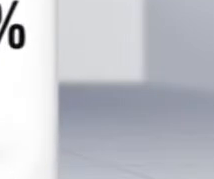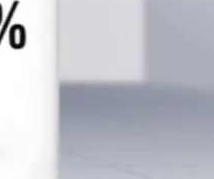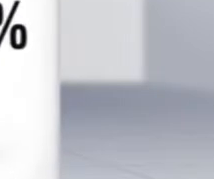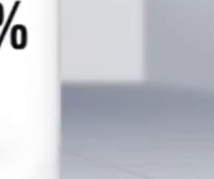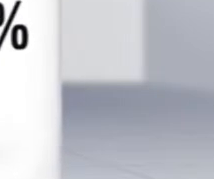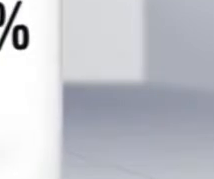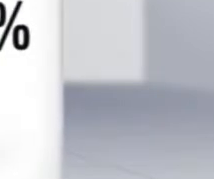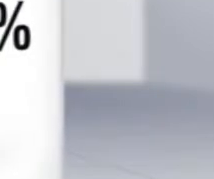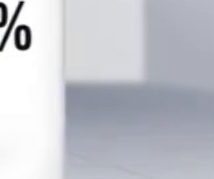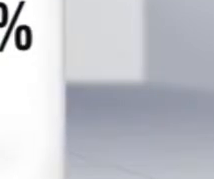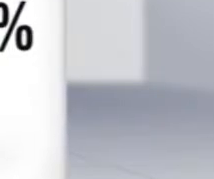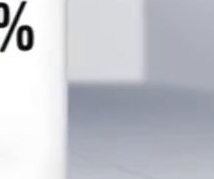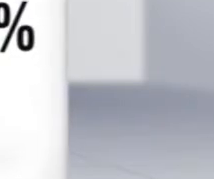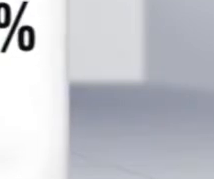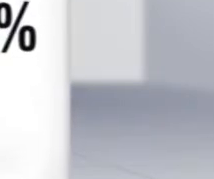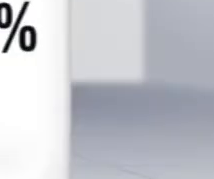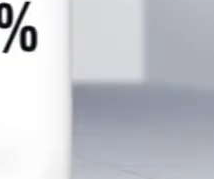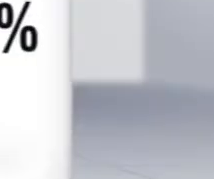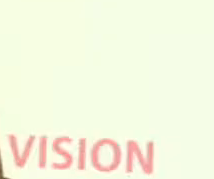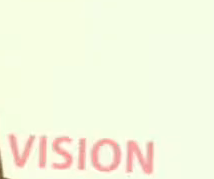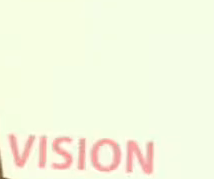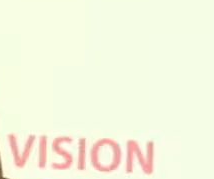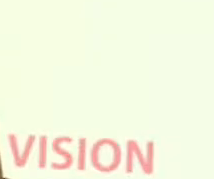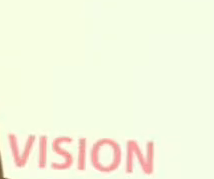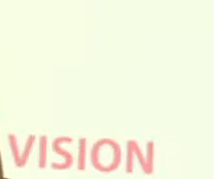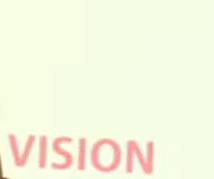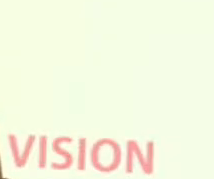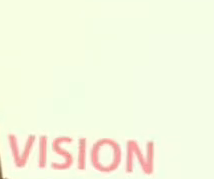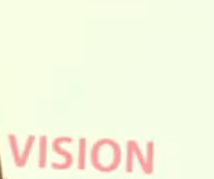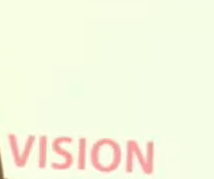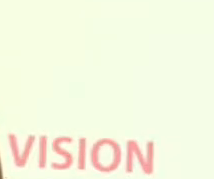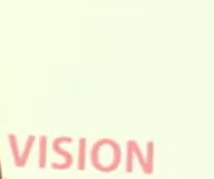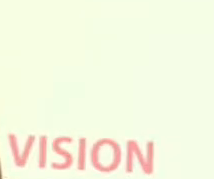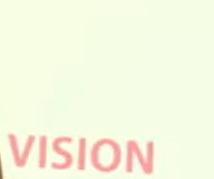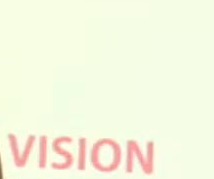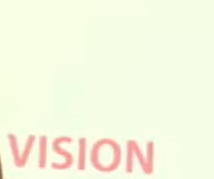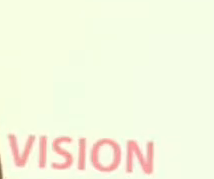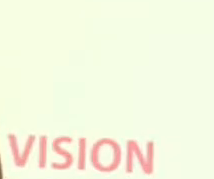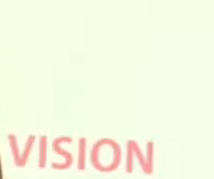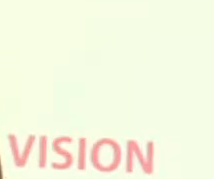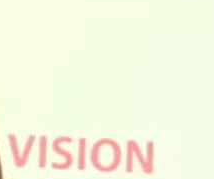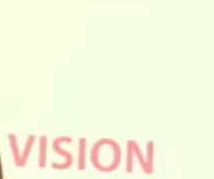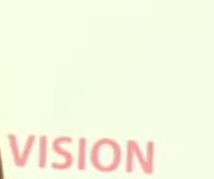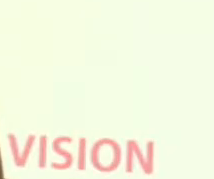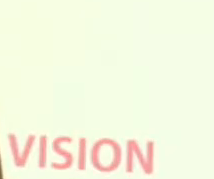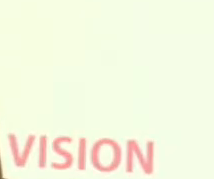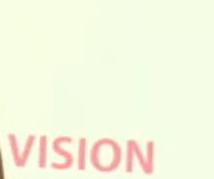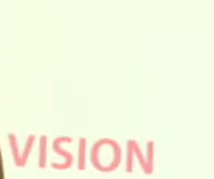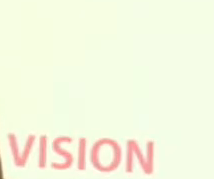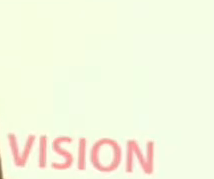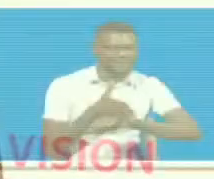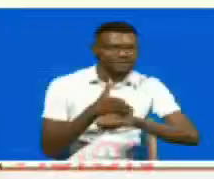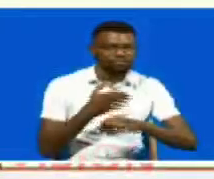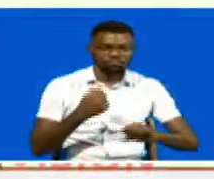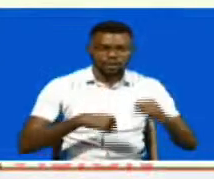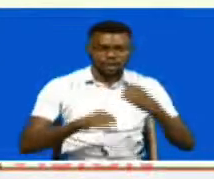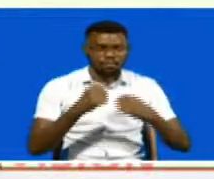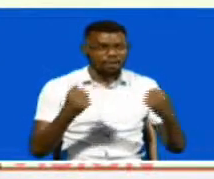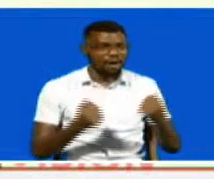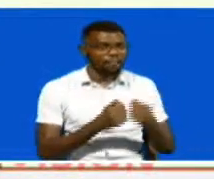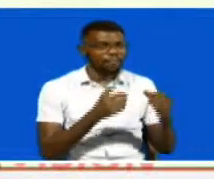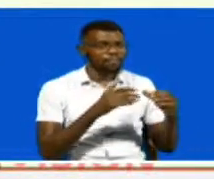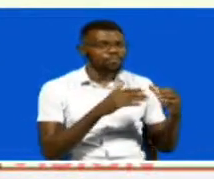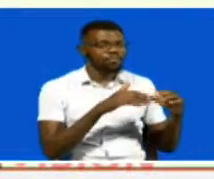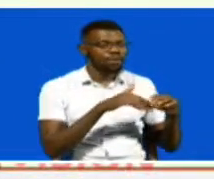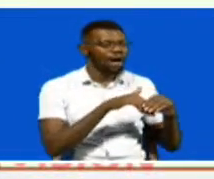of 9.3% in 2018. Most of the illicit activities are done outside